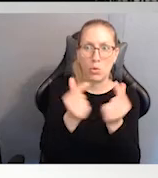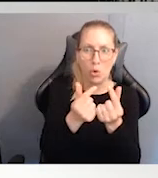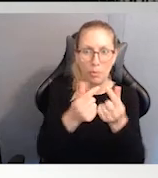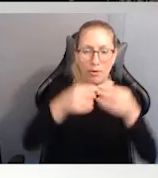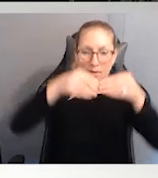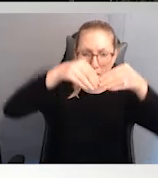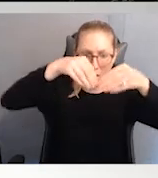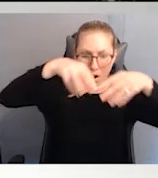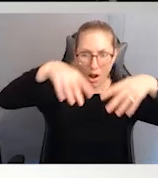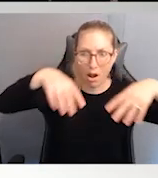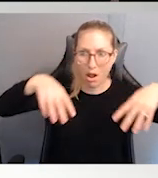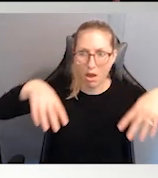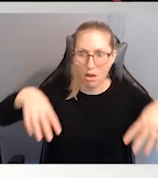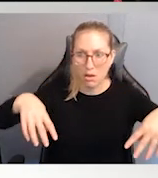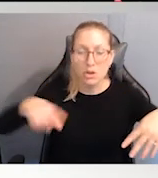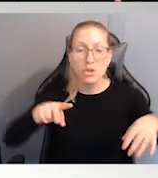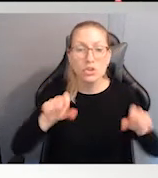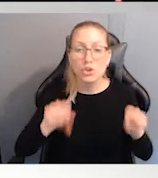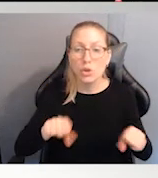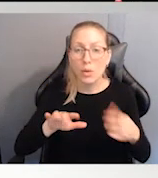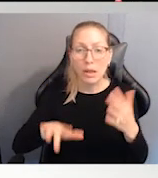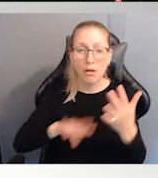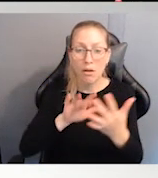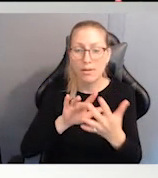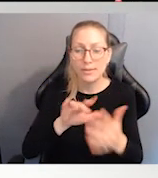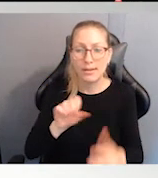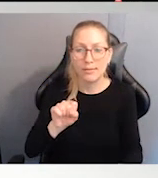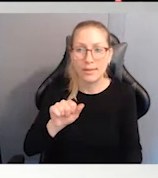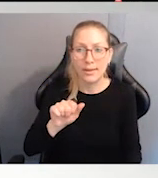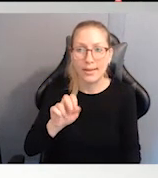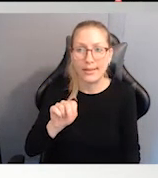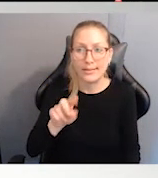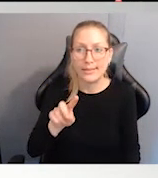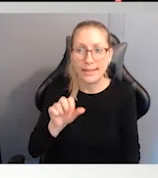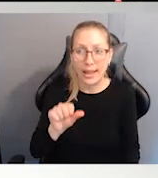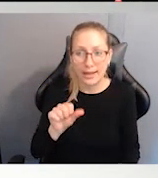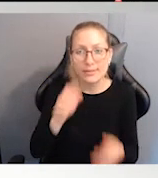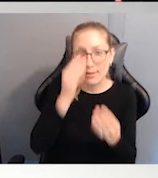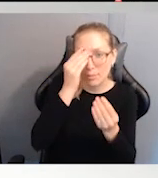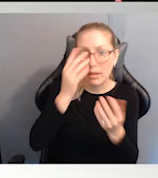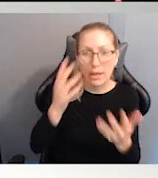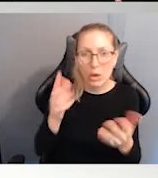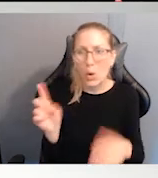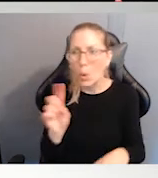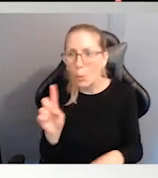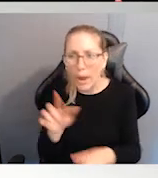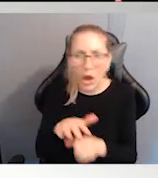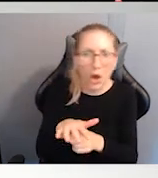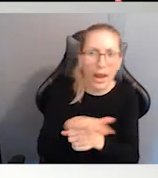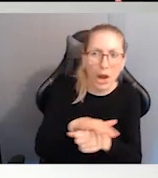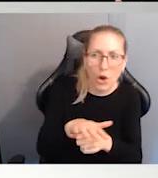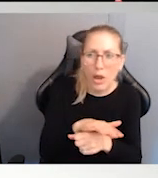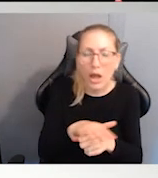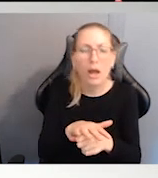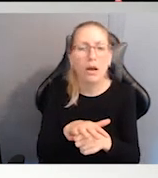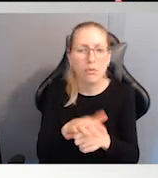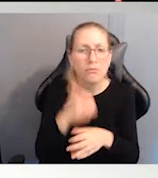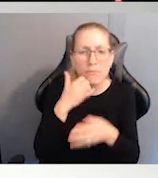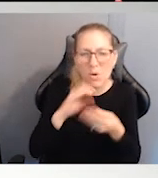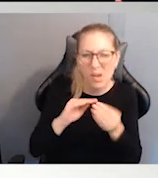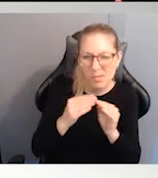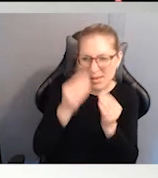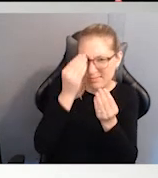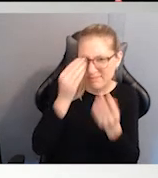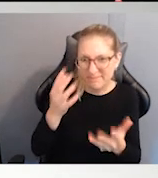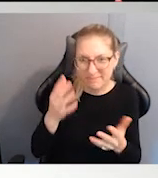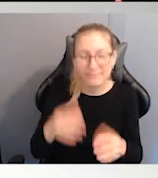them if you want to start one in your area, and they'll help you through how to get that going. okay. So I'll look it up and Yes, make come contact. to our booth over